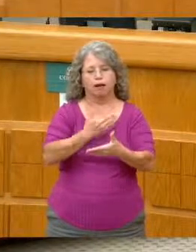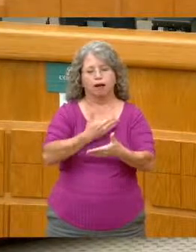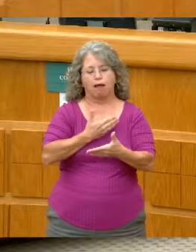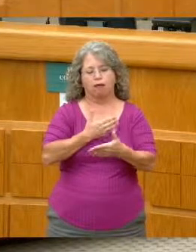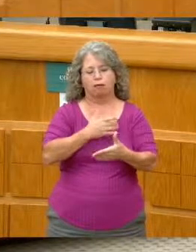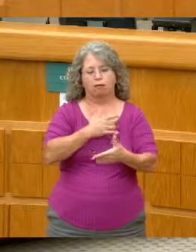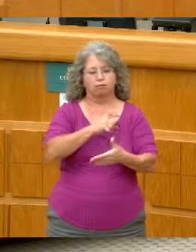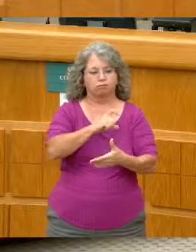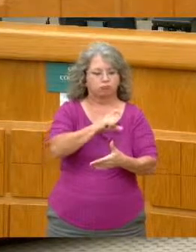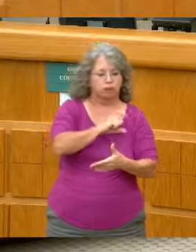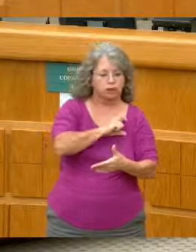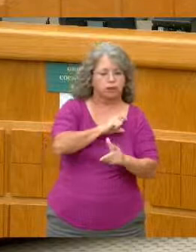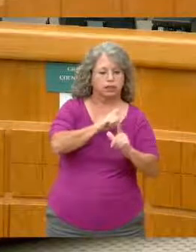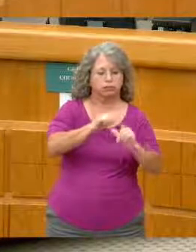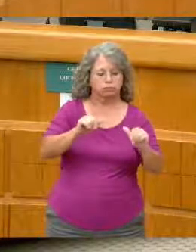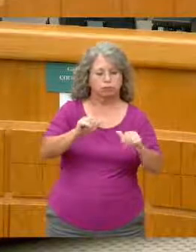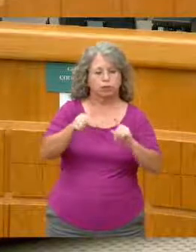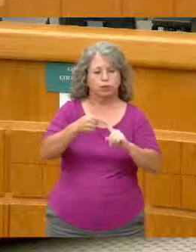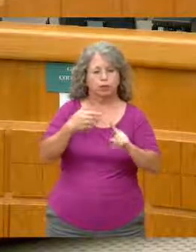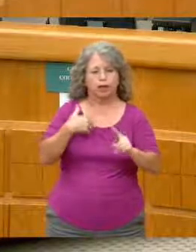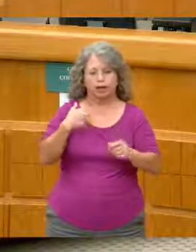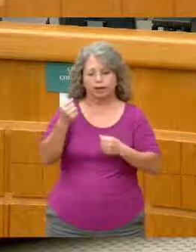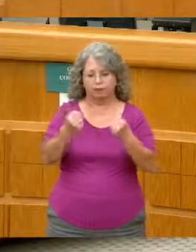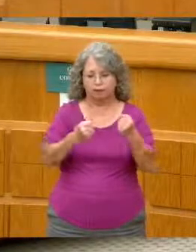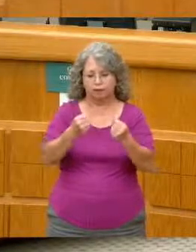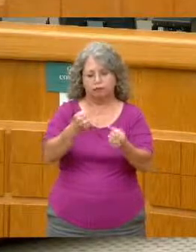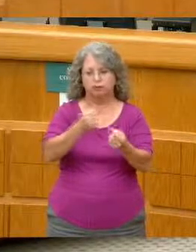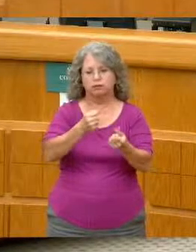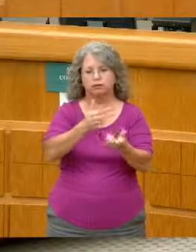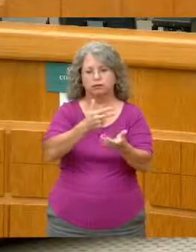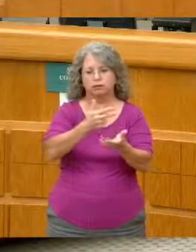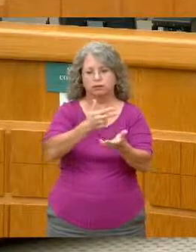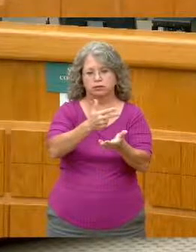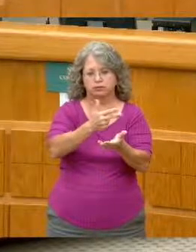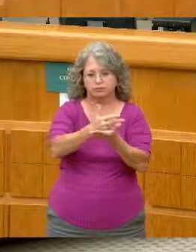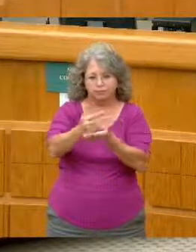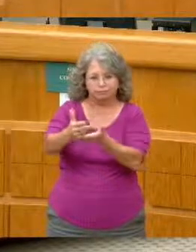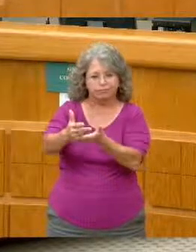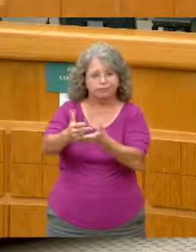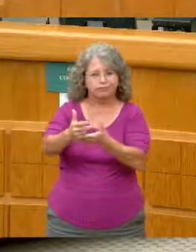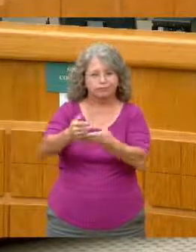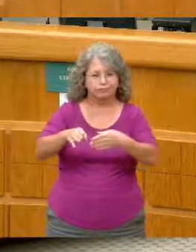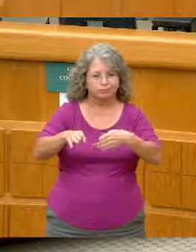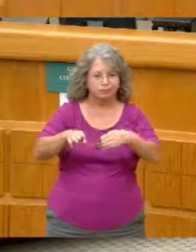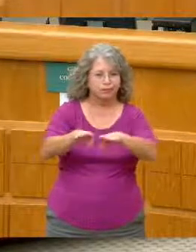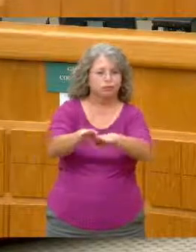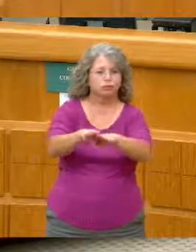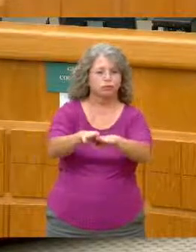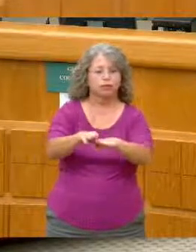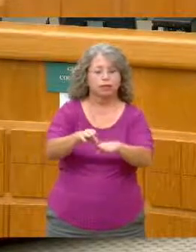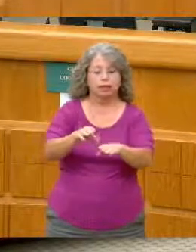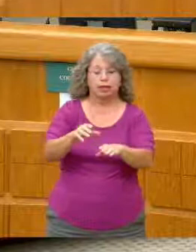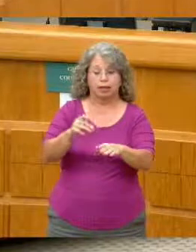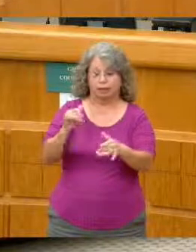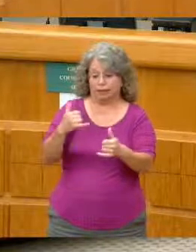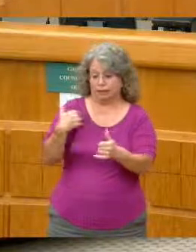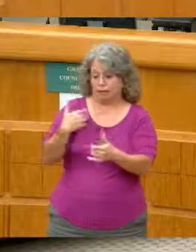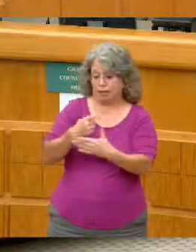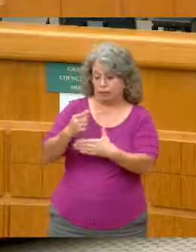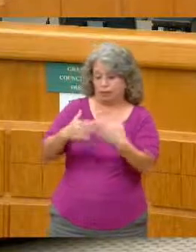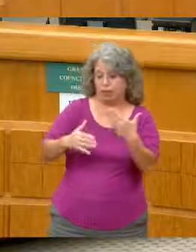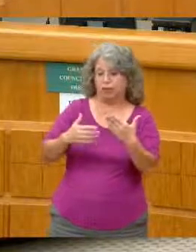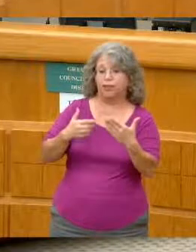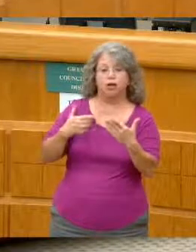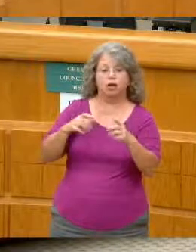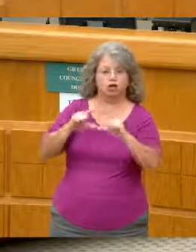had vehicle restriction closures. After this weekend's event and beach cleanup, I felt that